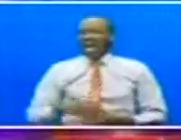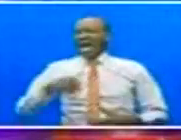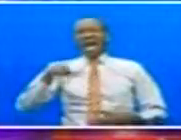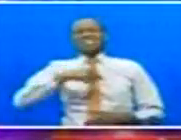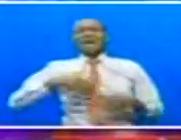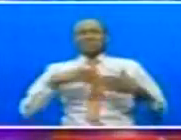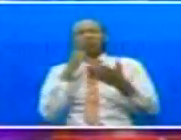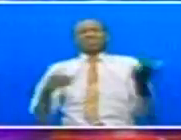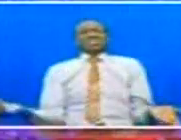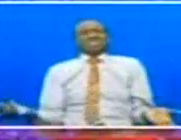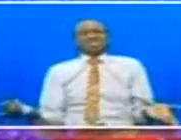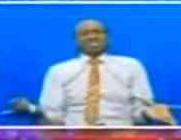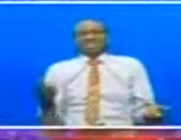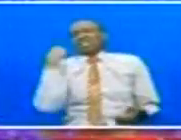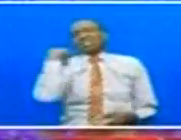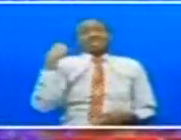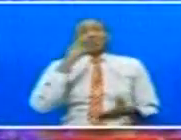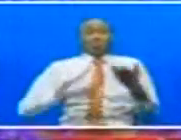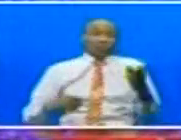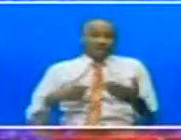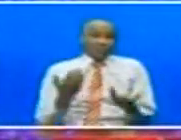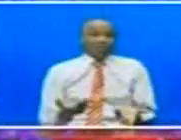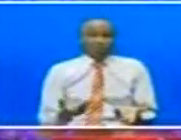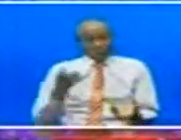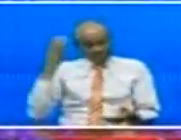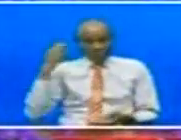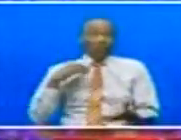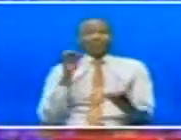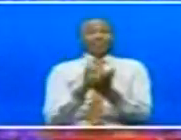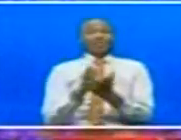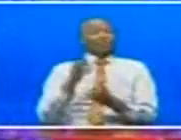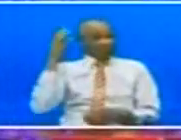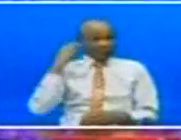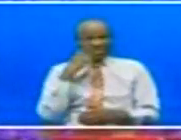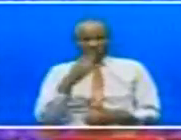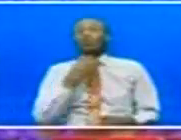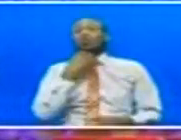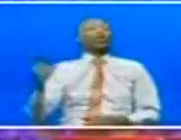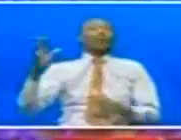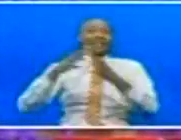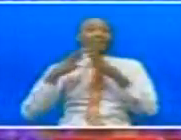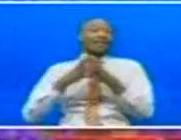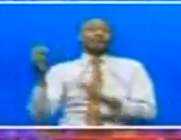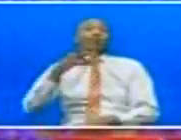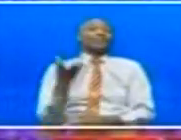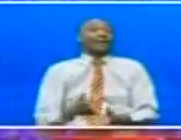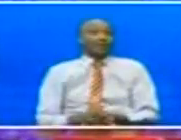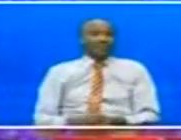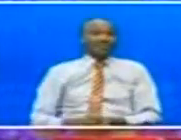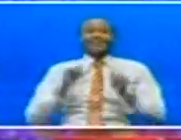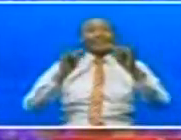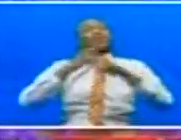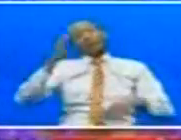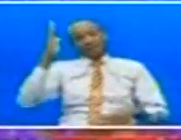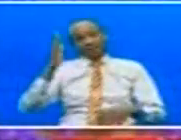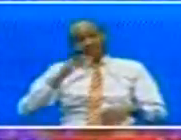excited about them coming? Just the other day, we were running them out of town. Do you remember when we said that we don't need Americans, they can, you know, stay the hell out of